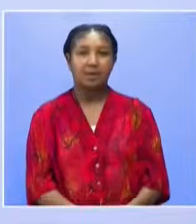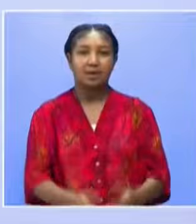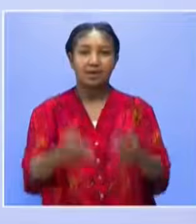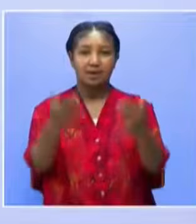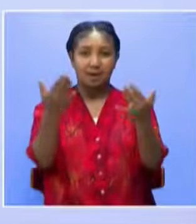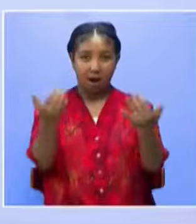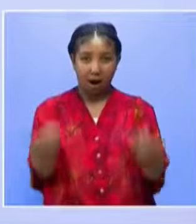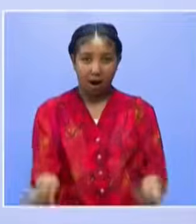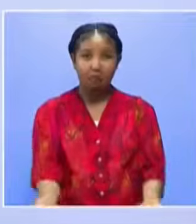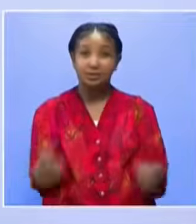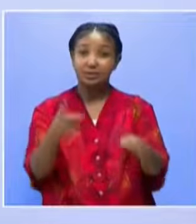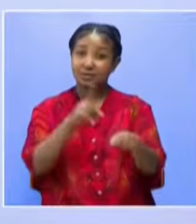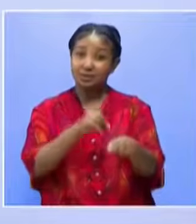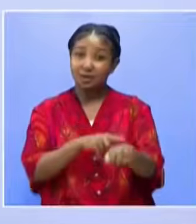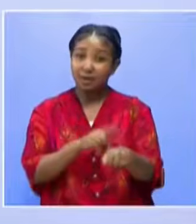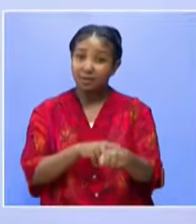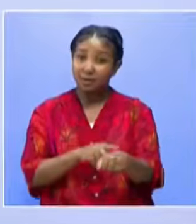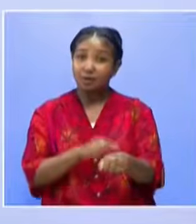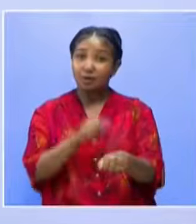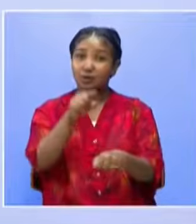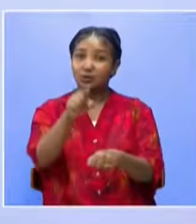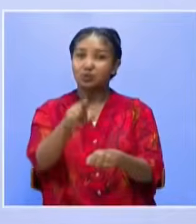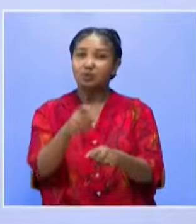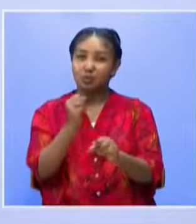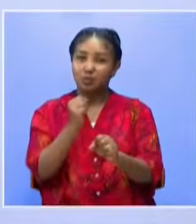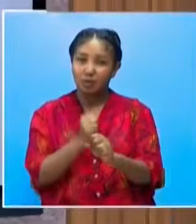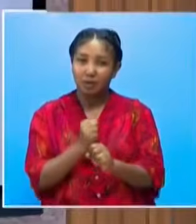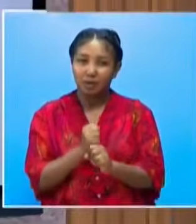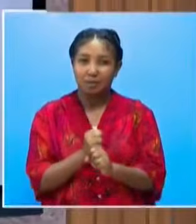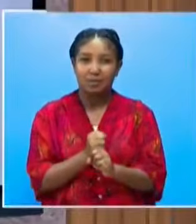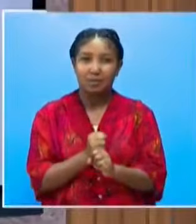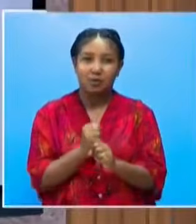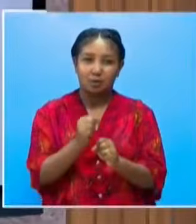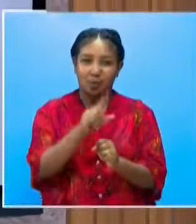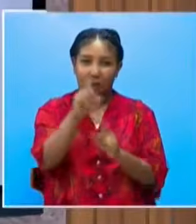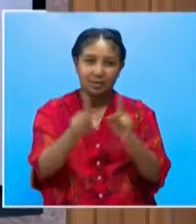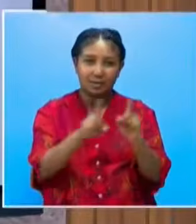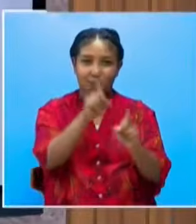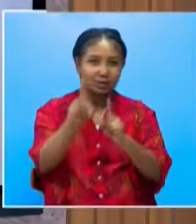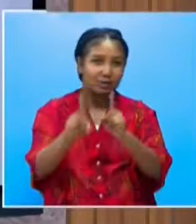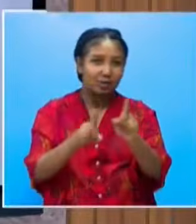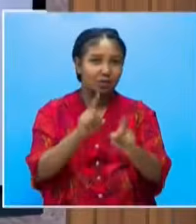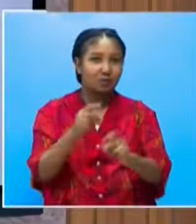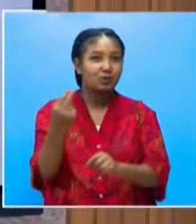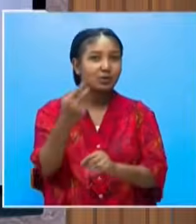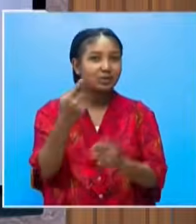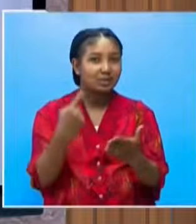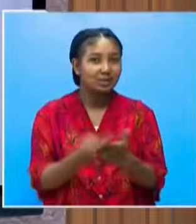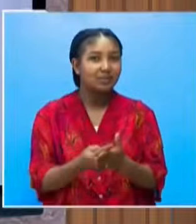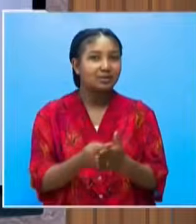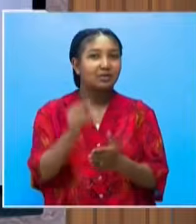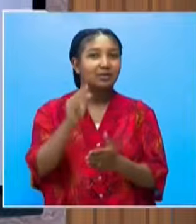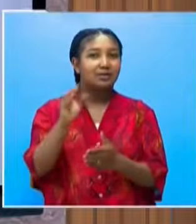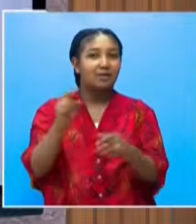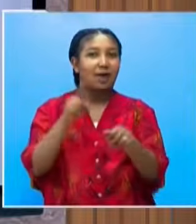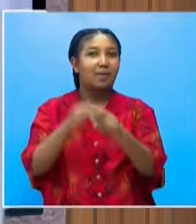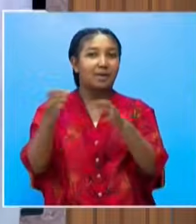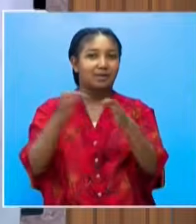Now it is time to make or to ask question using these kinds of